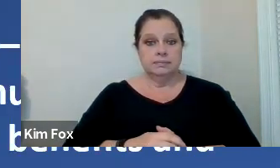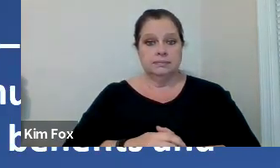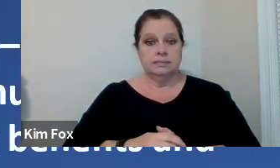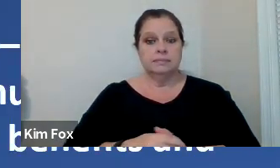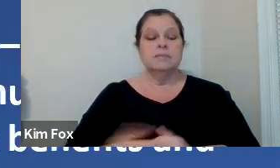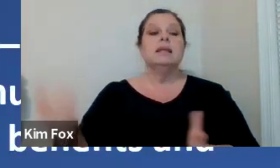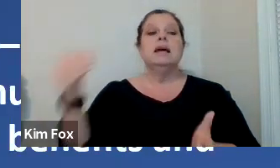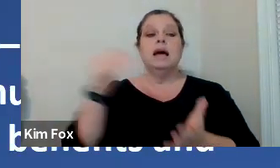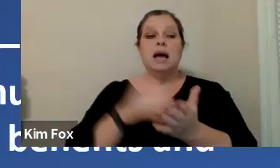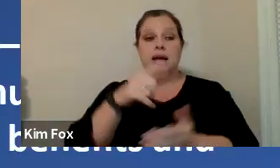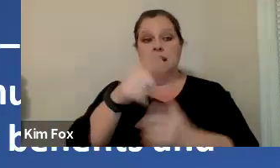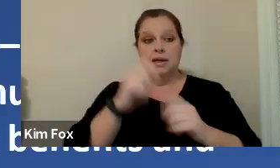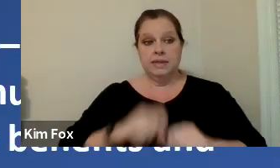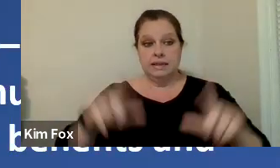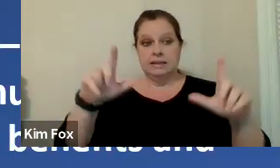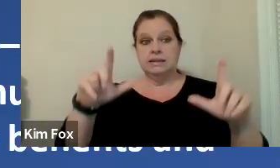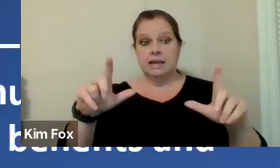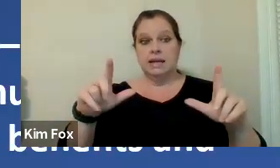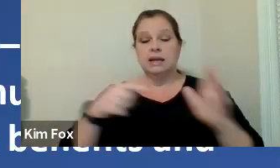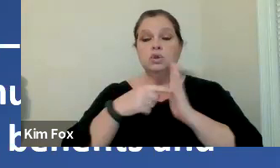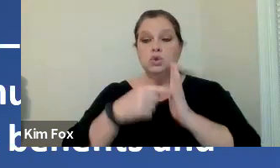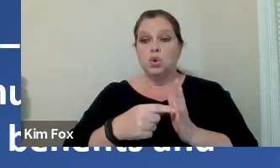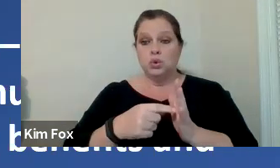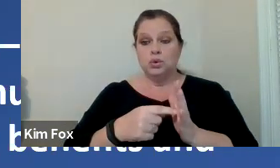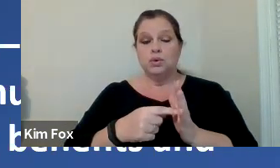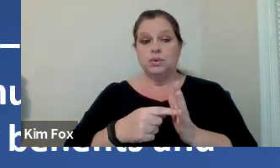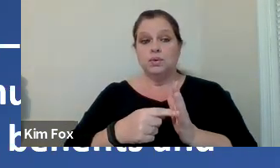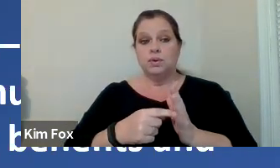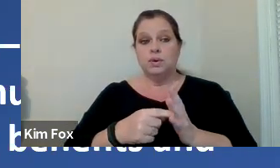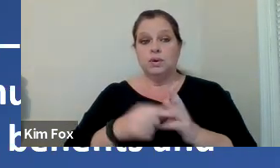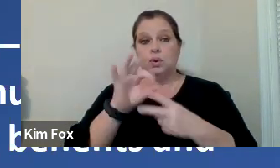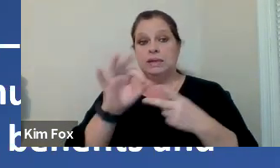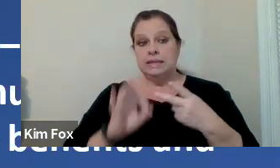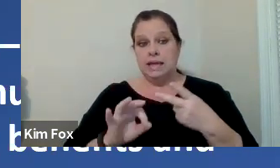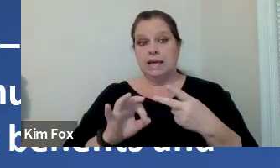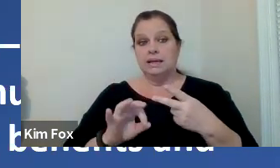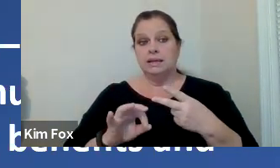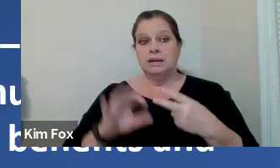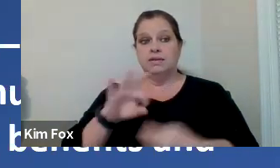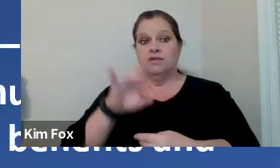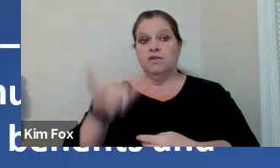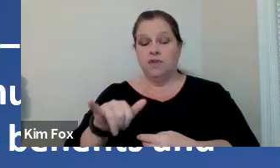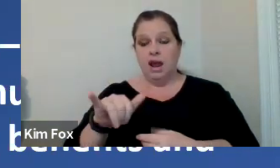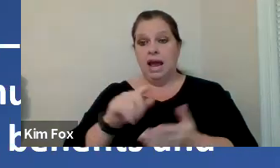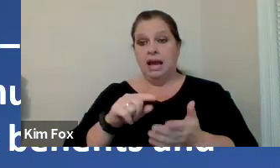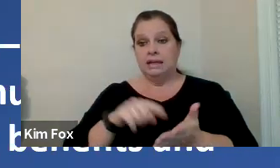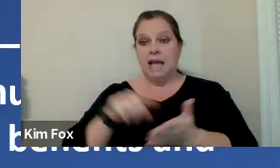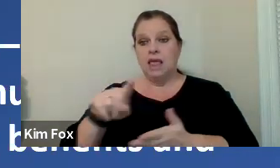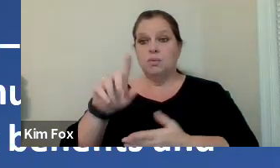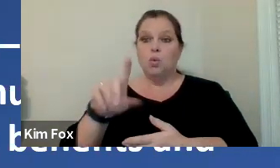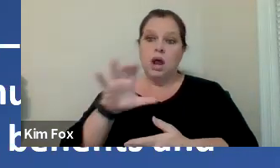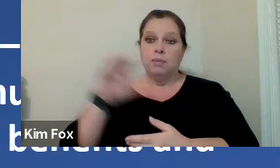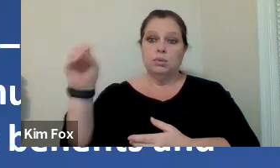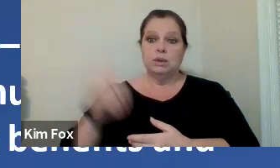Again, on this slide here, this one just shows you that you can select the FRI scholarship, which is at the 100%